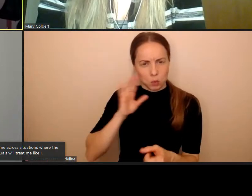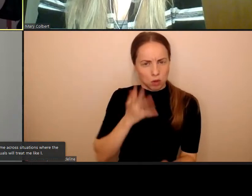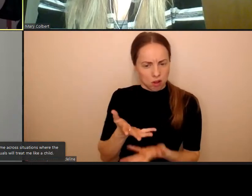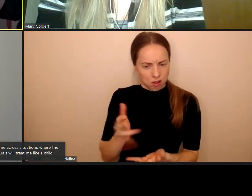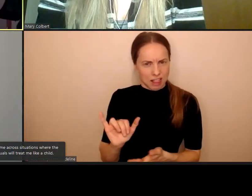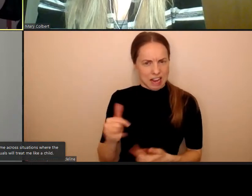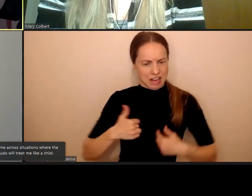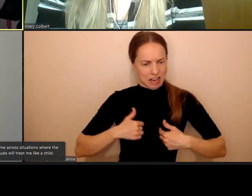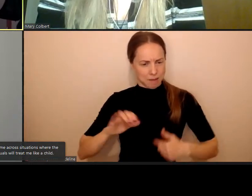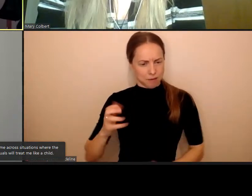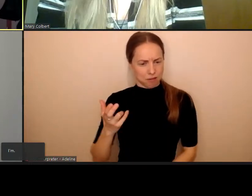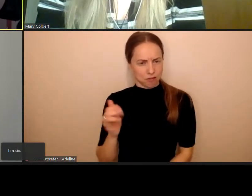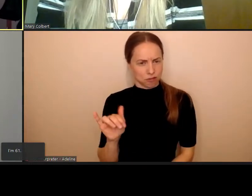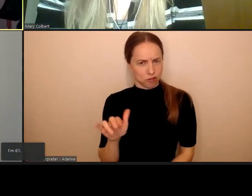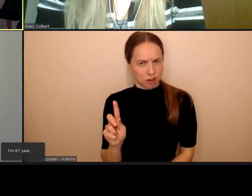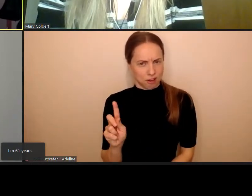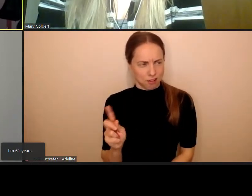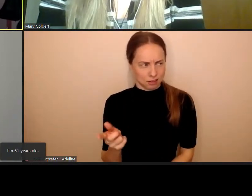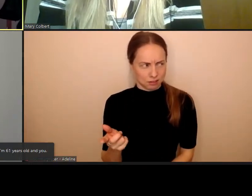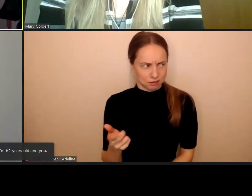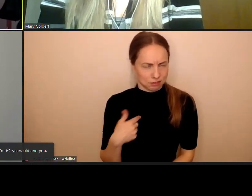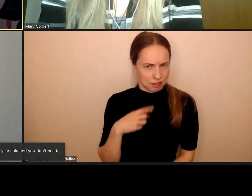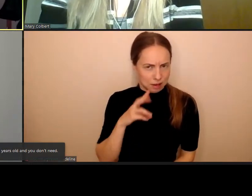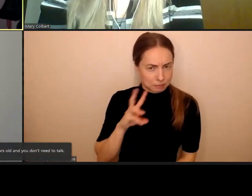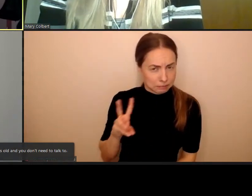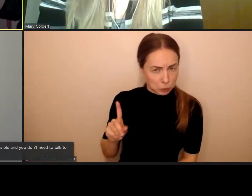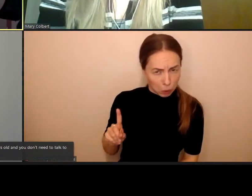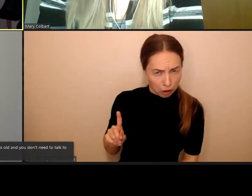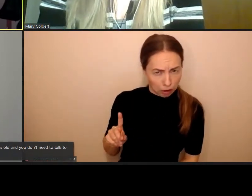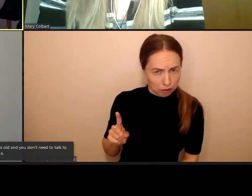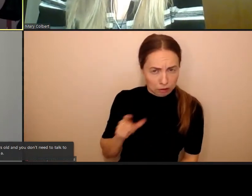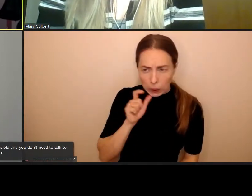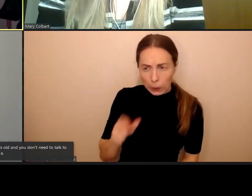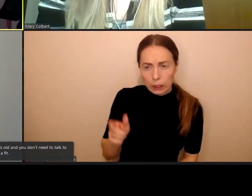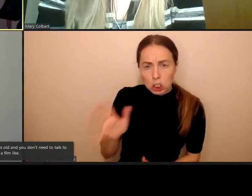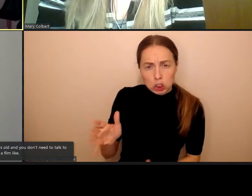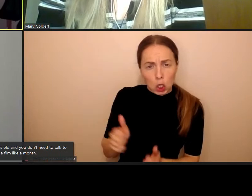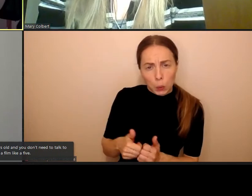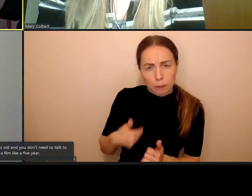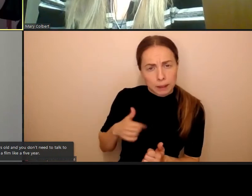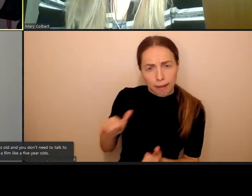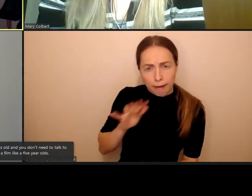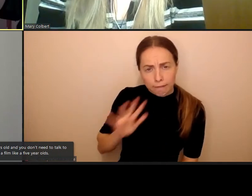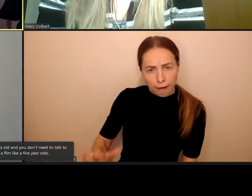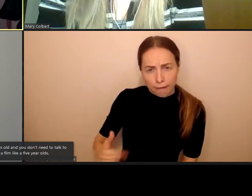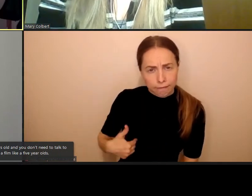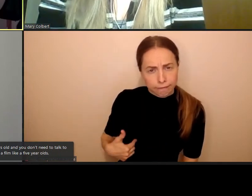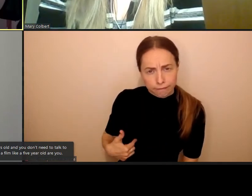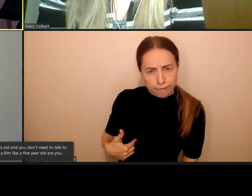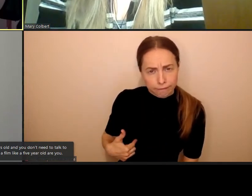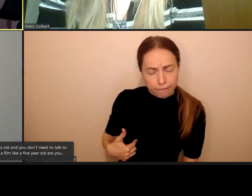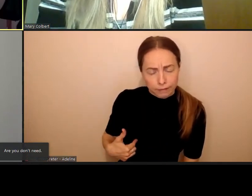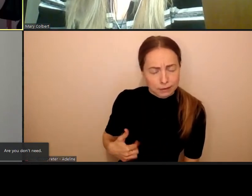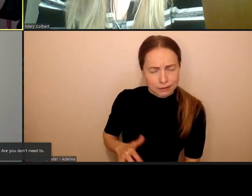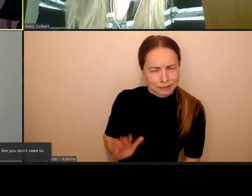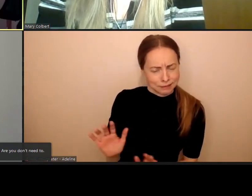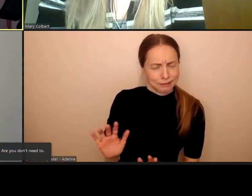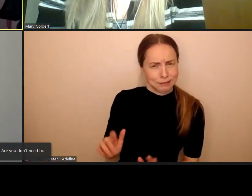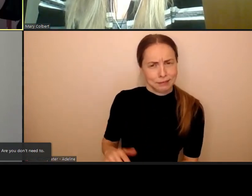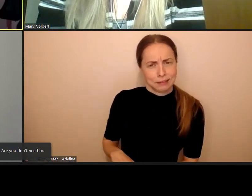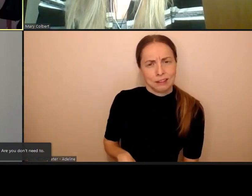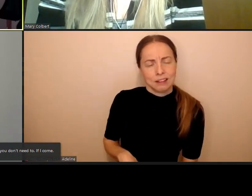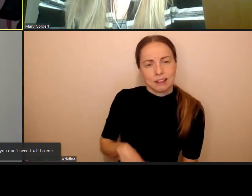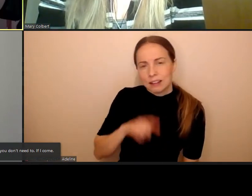child. I'm 61 years old, and you don't need to talk to me like I'm a 5-year-old, or you don't need to.